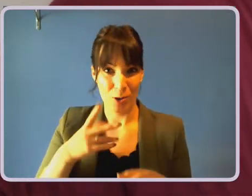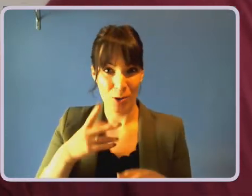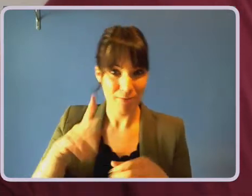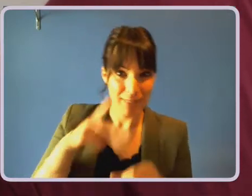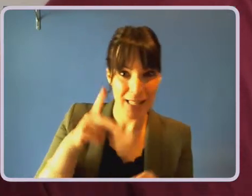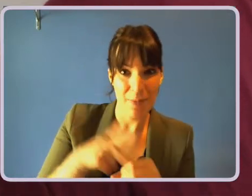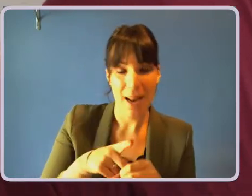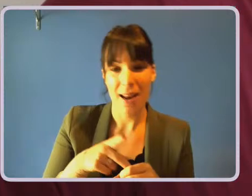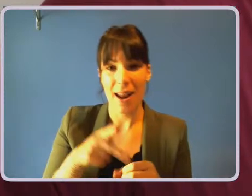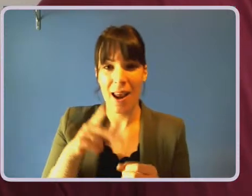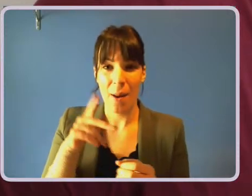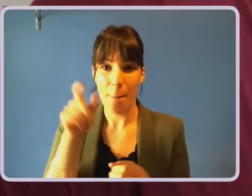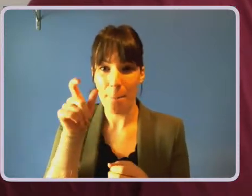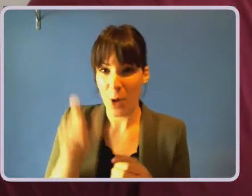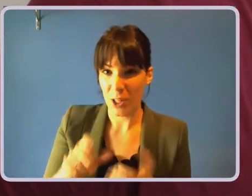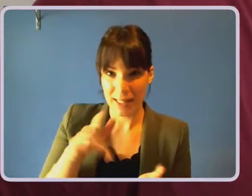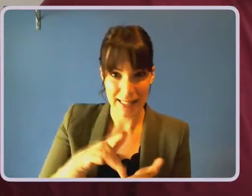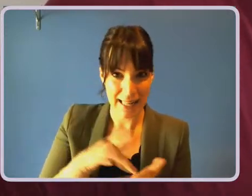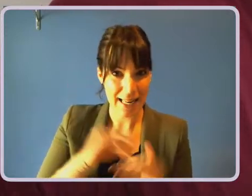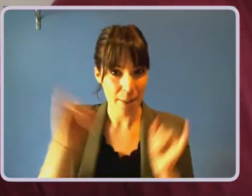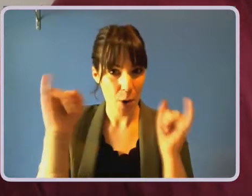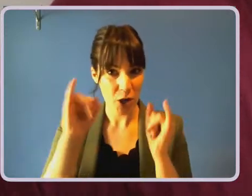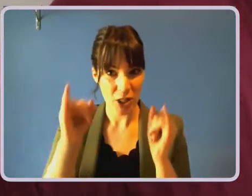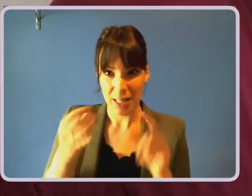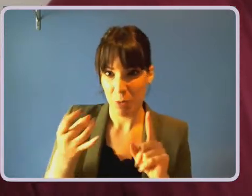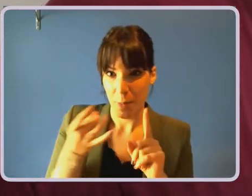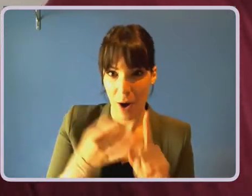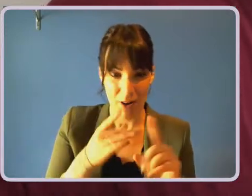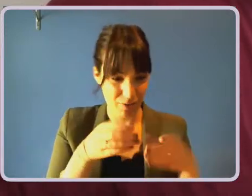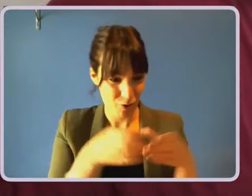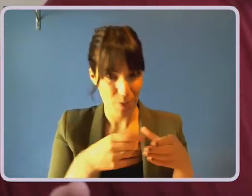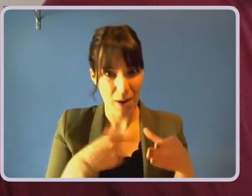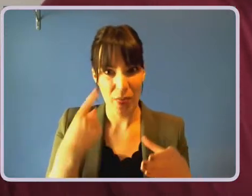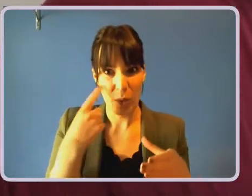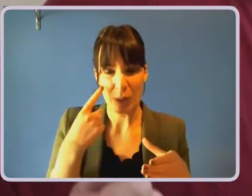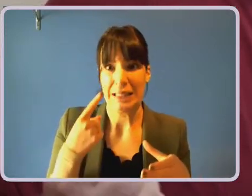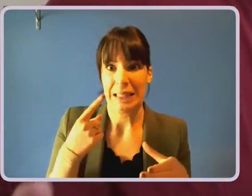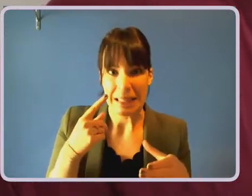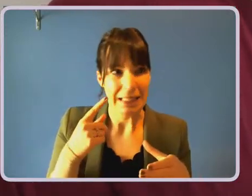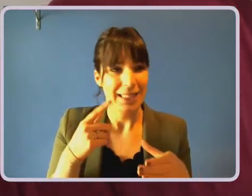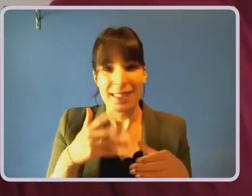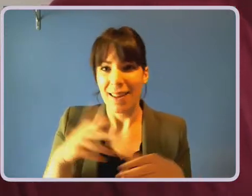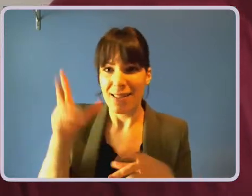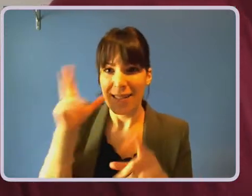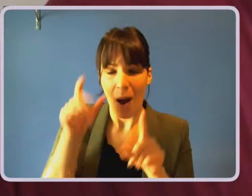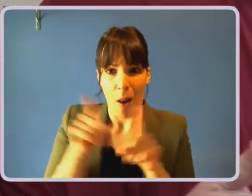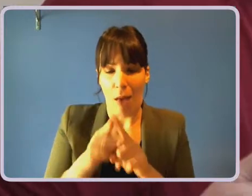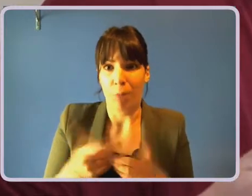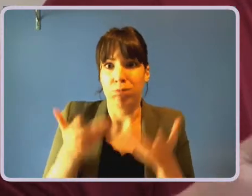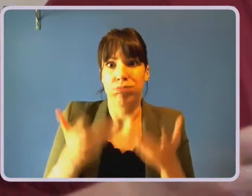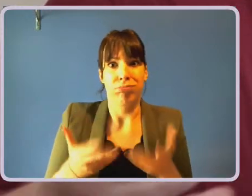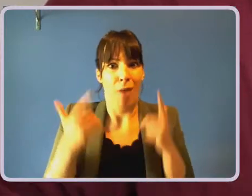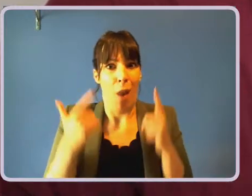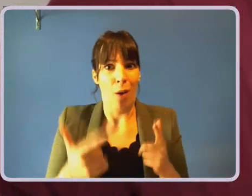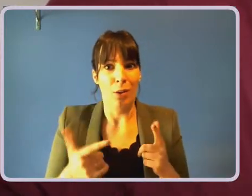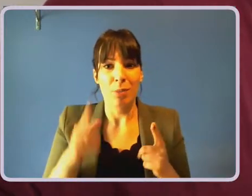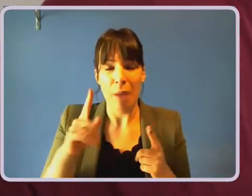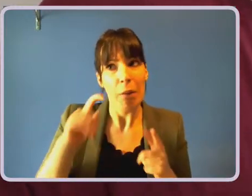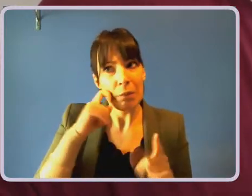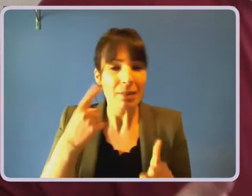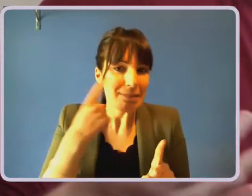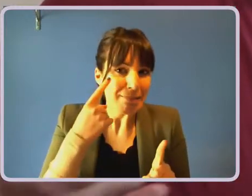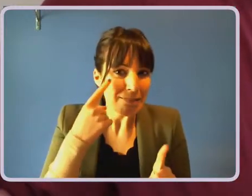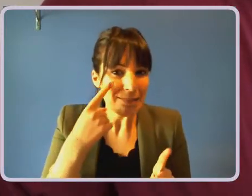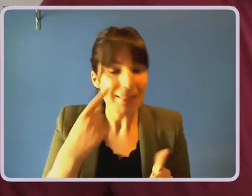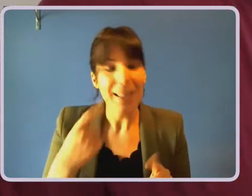preparedness, I thought, that sounds really heavy, but I'll give it a go. And I've come in here